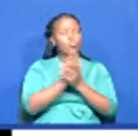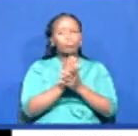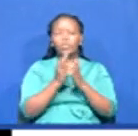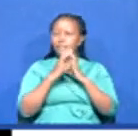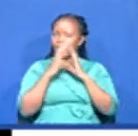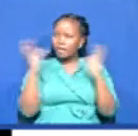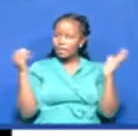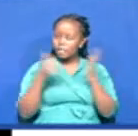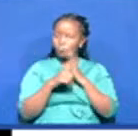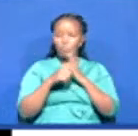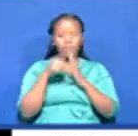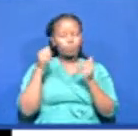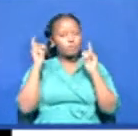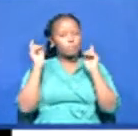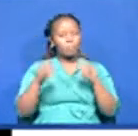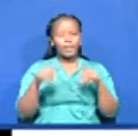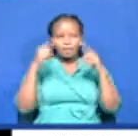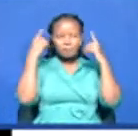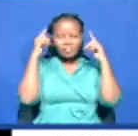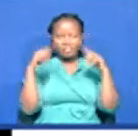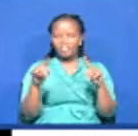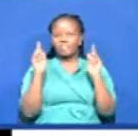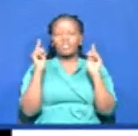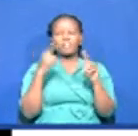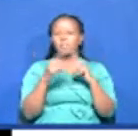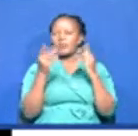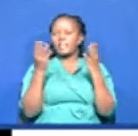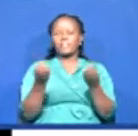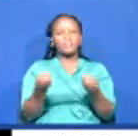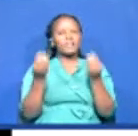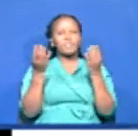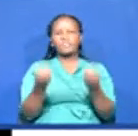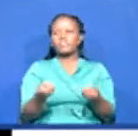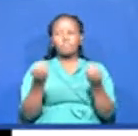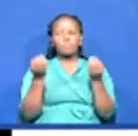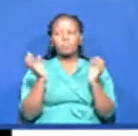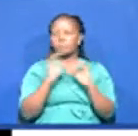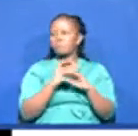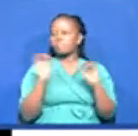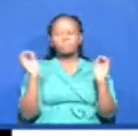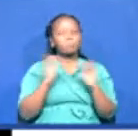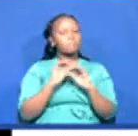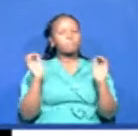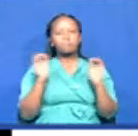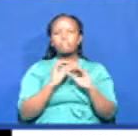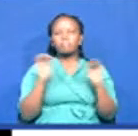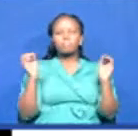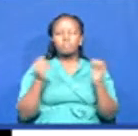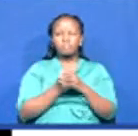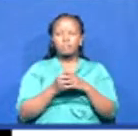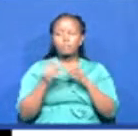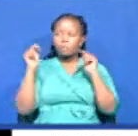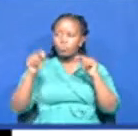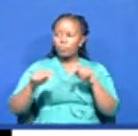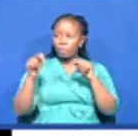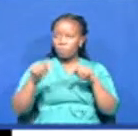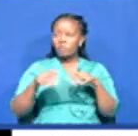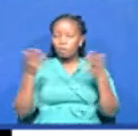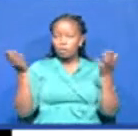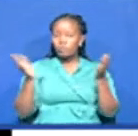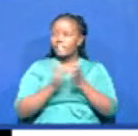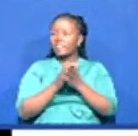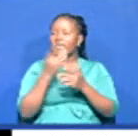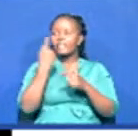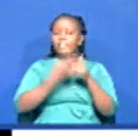won, but it is not a simple war to lose at all. So today and every year on this